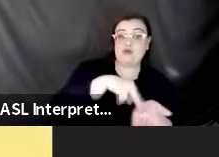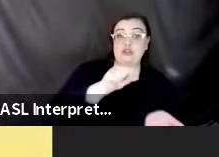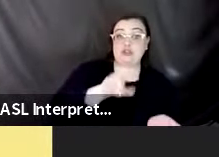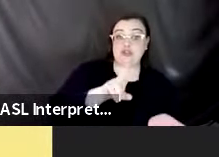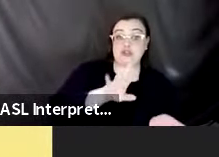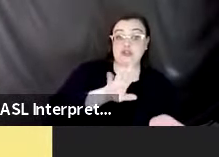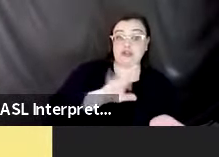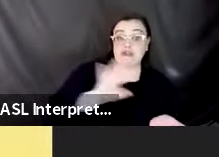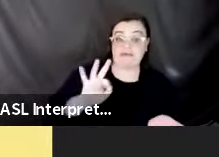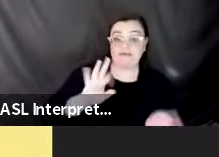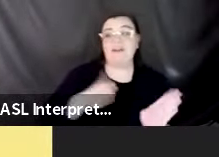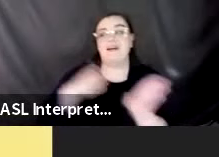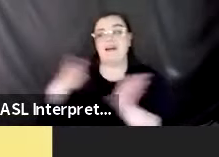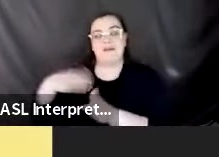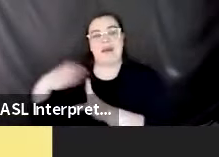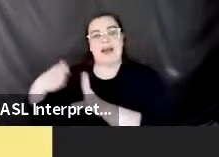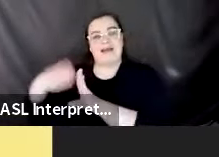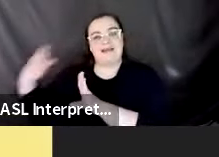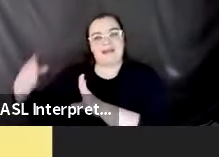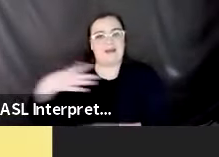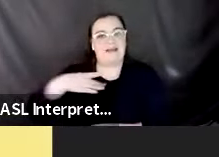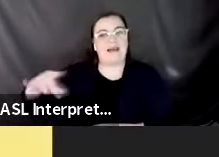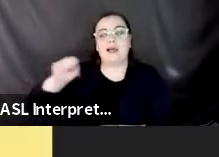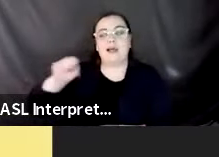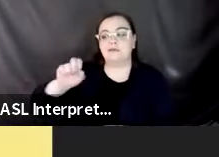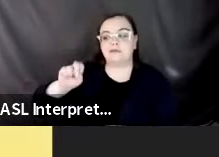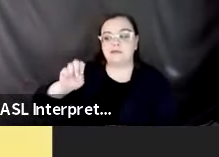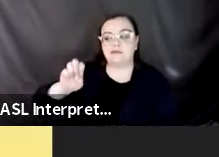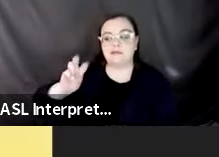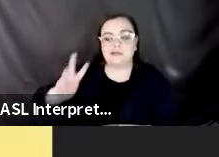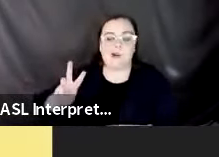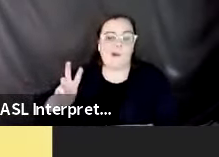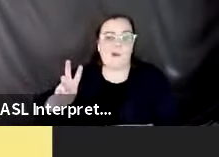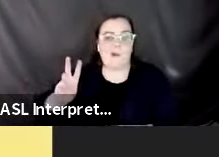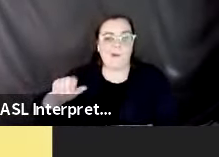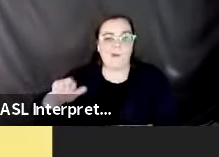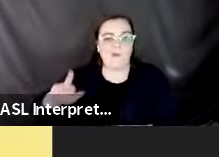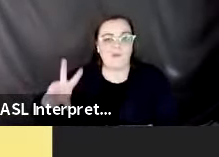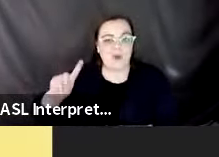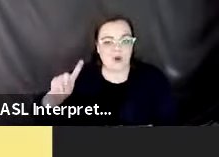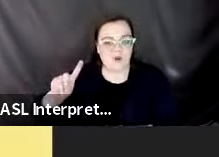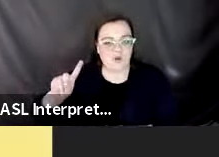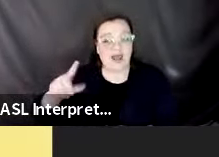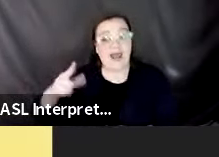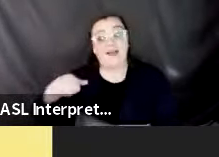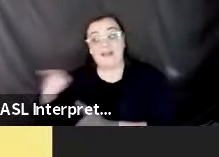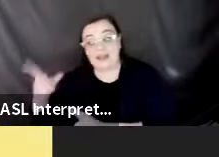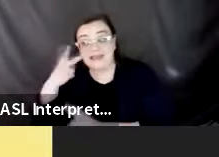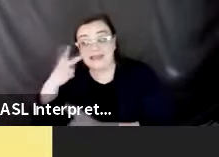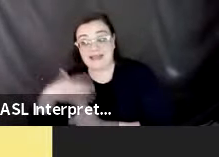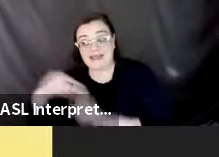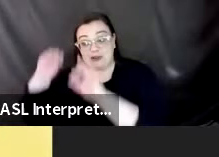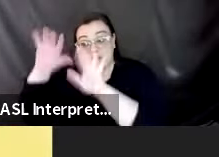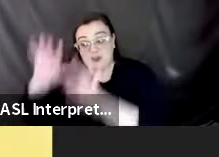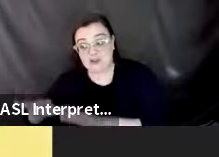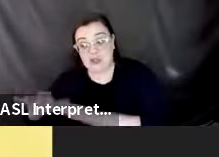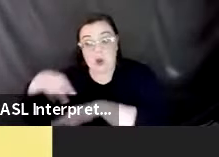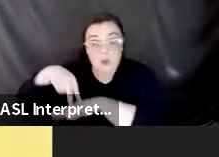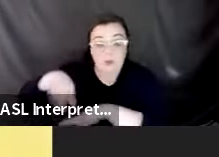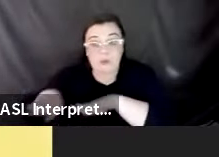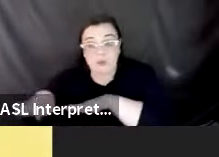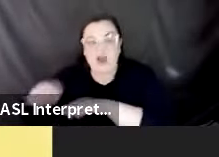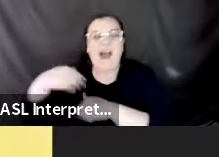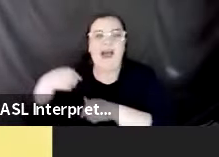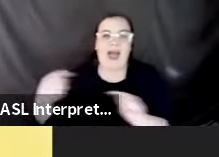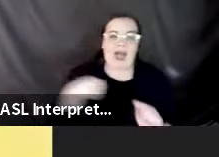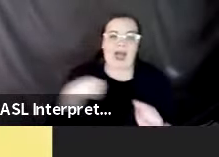same commercial, but with a surfboard, and they'd be getting the same commercial with a snowboard. That's what addressable editing is. It's not